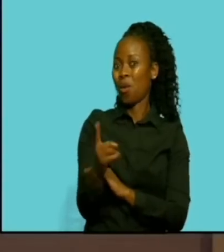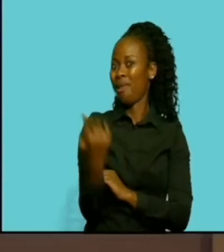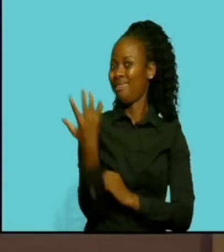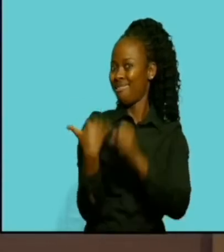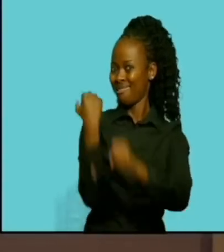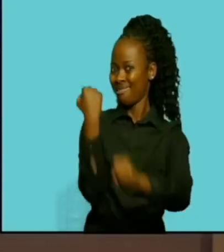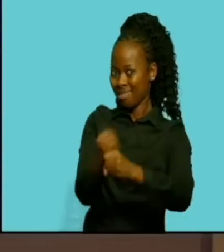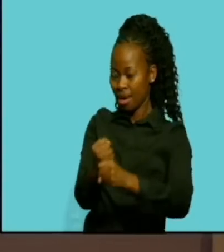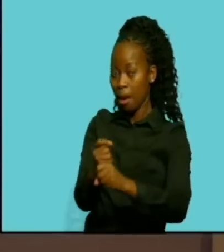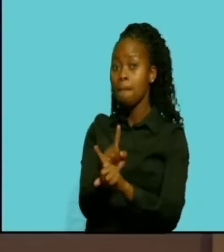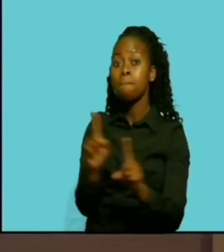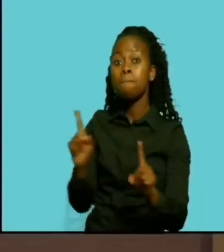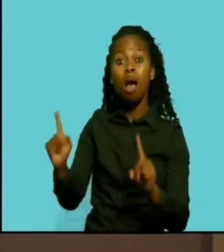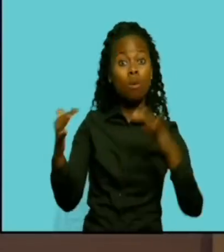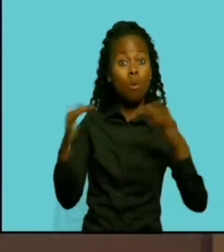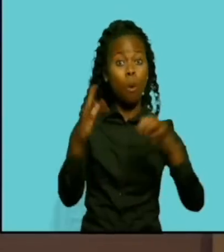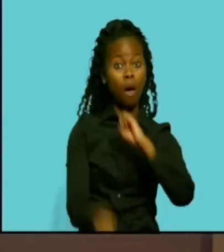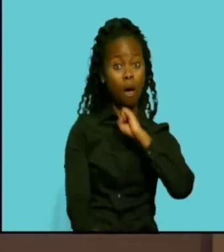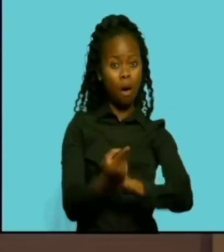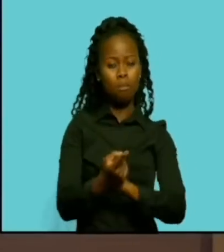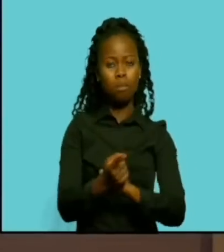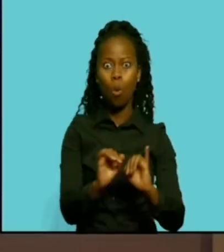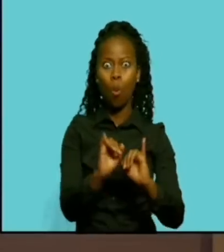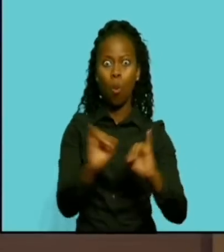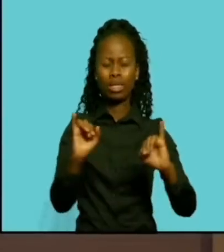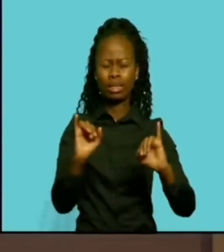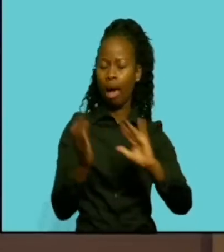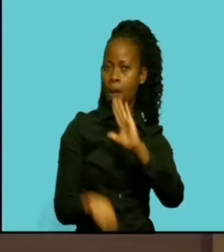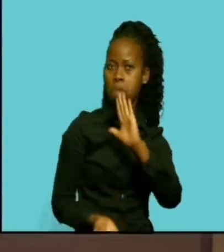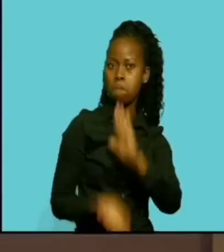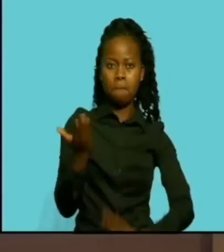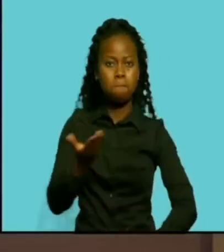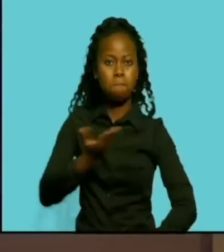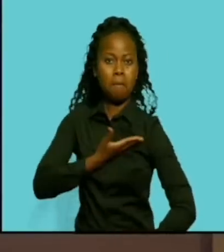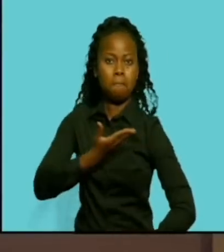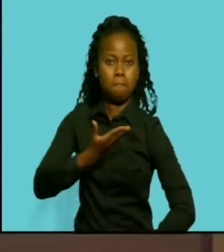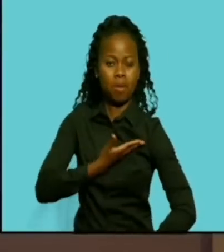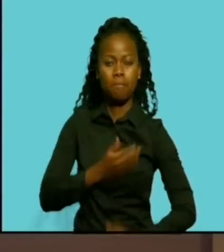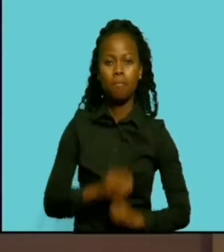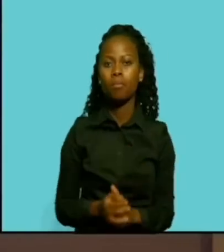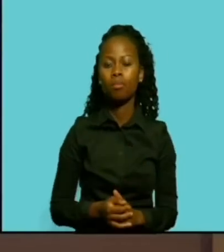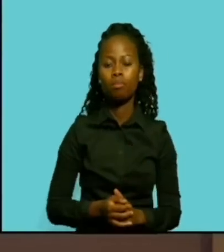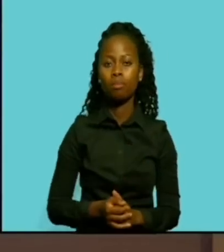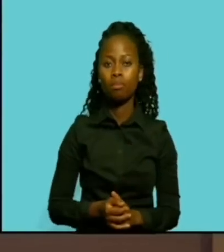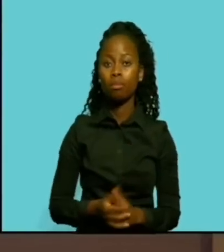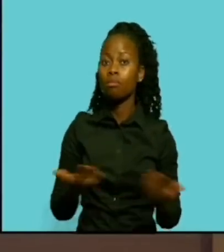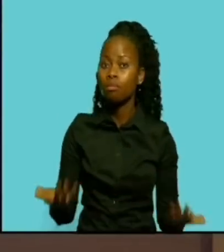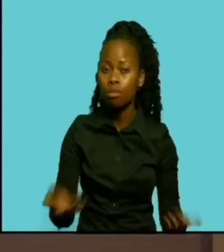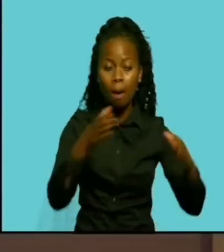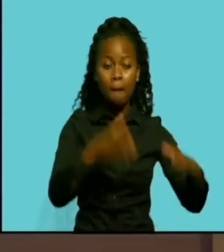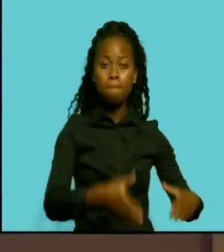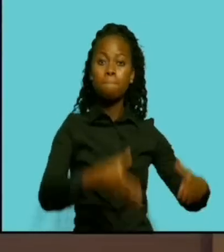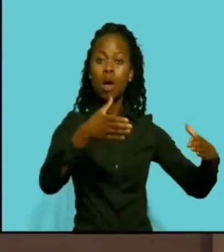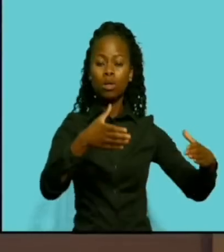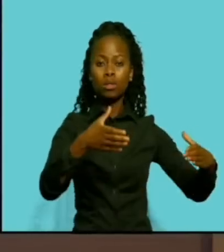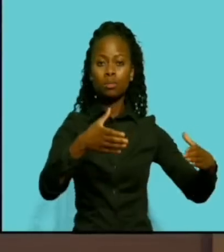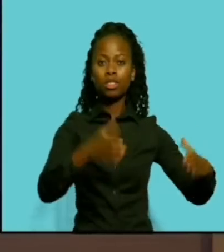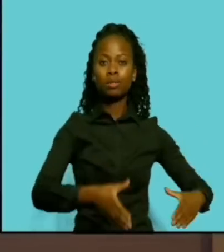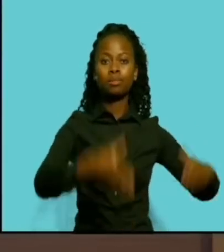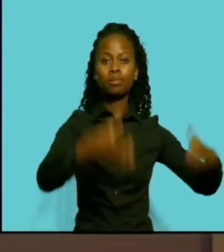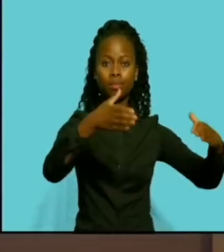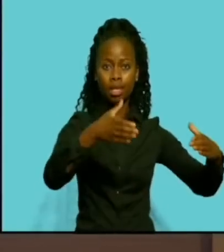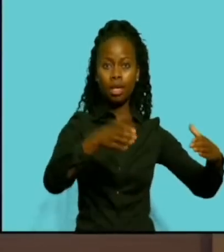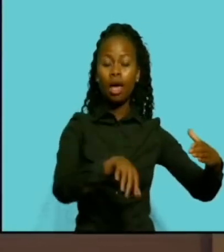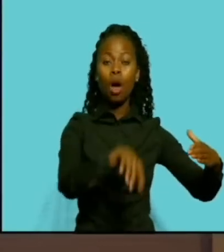the war. Oil prices spiked to around $130 per barrel in the early days of